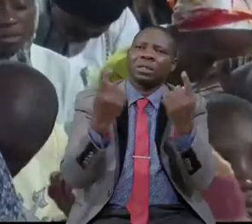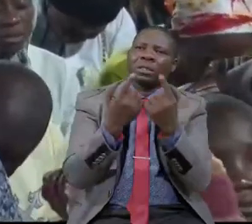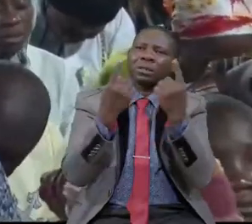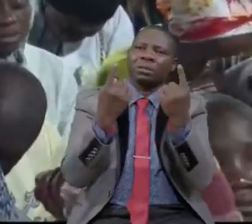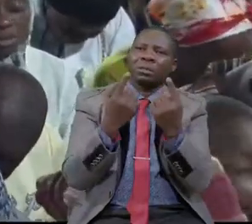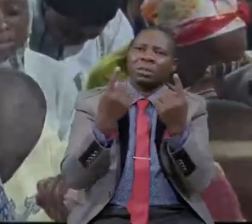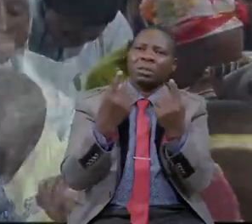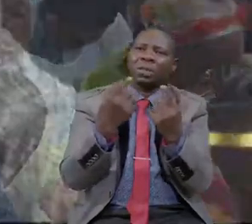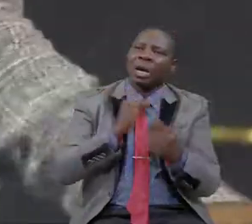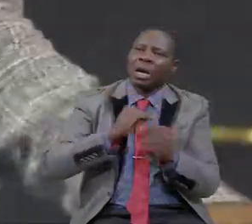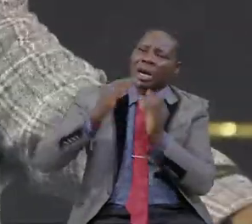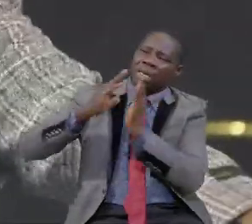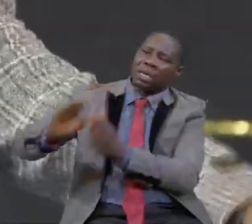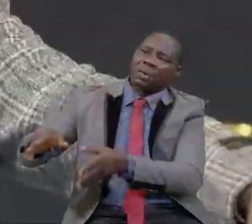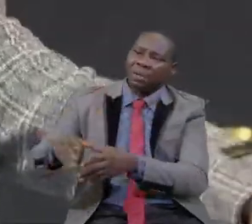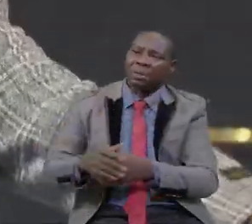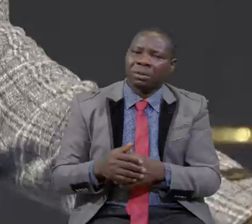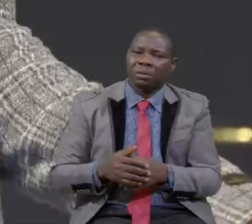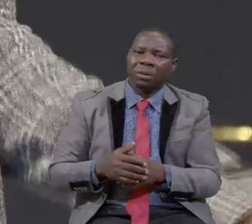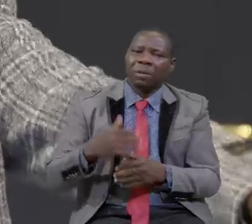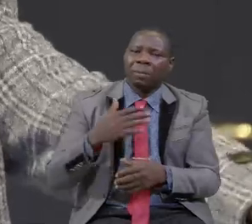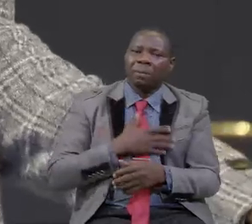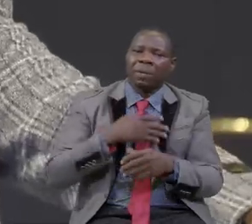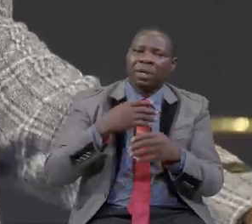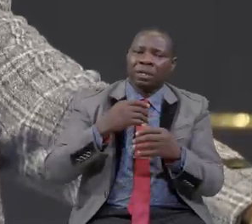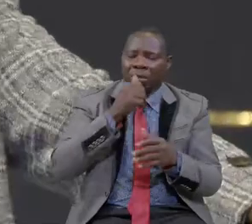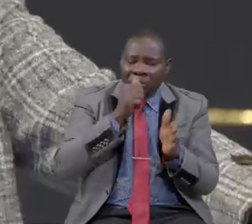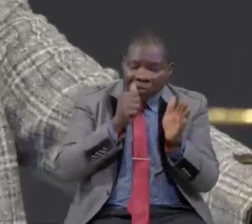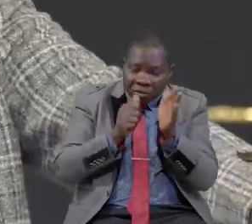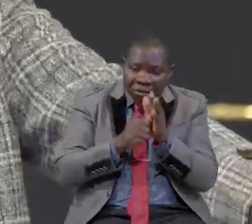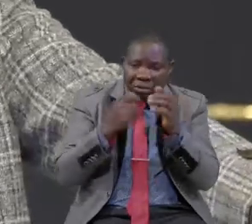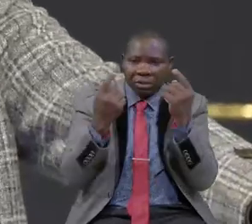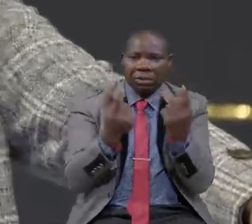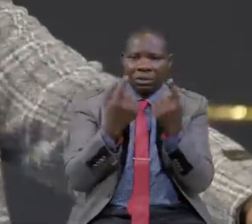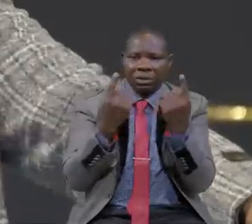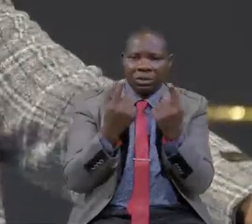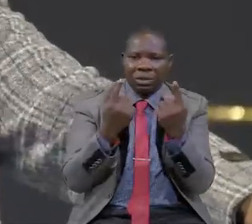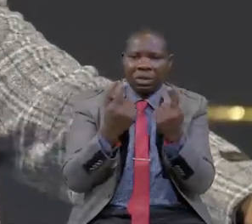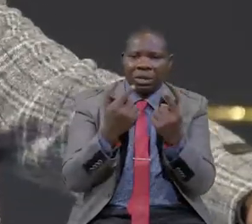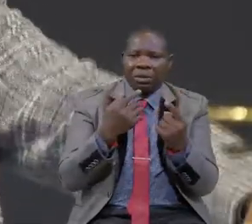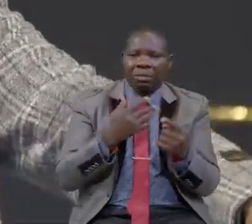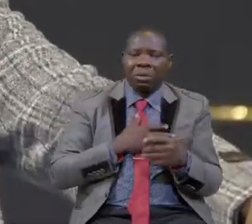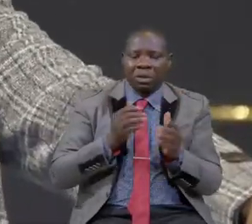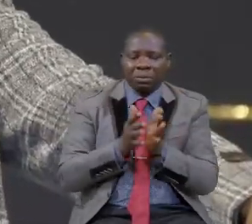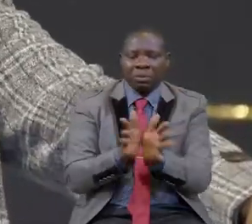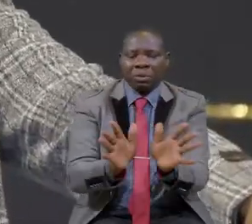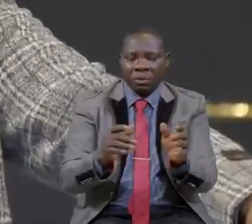I abandon my secret sin, my public sin.